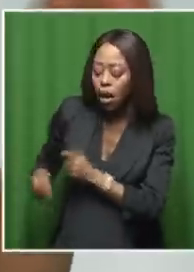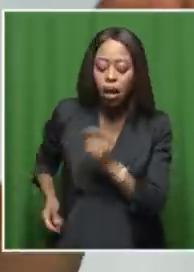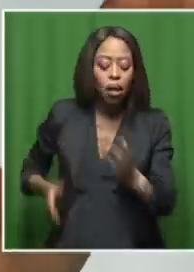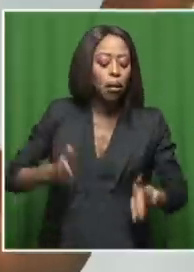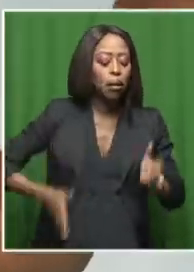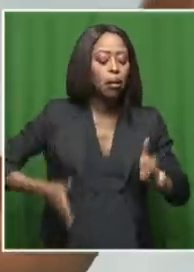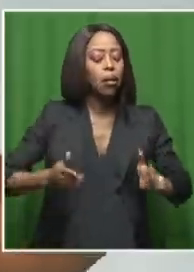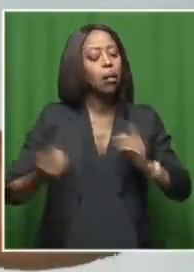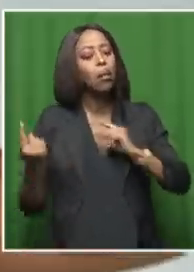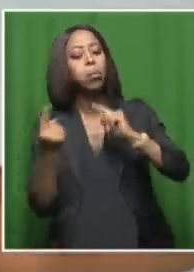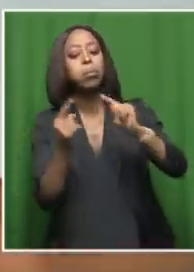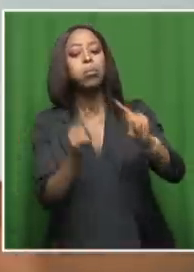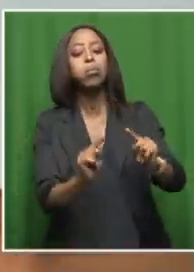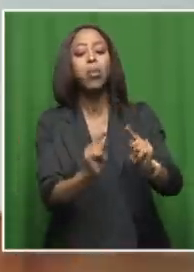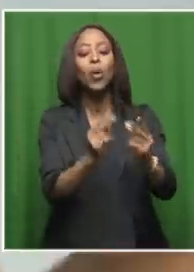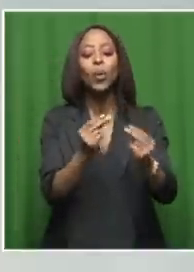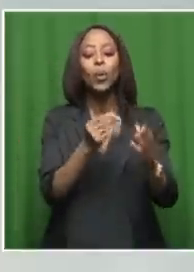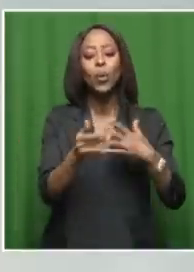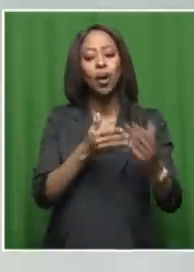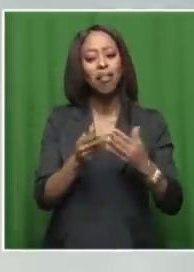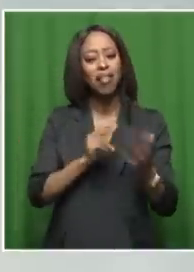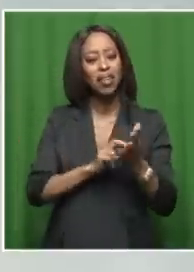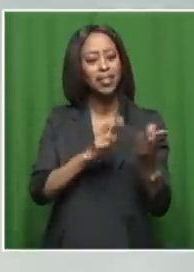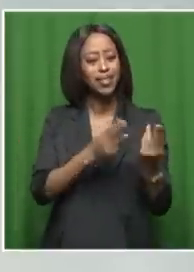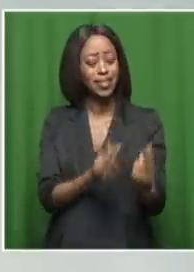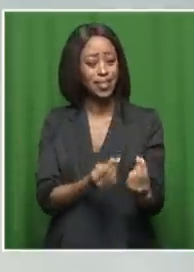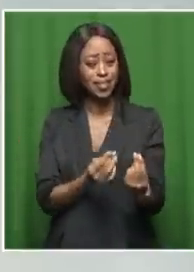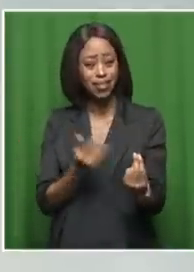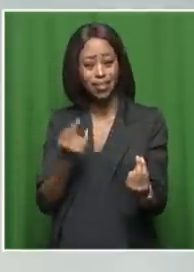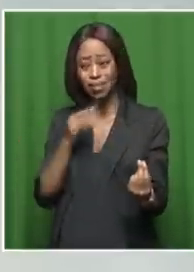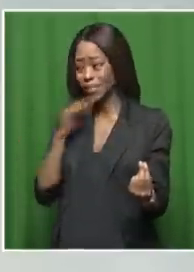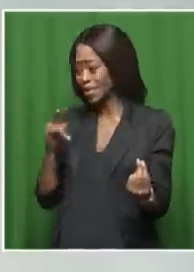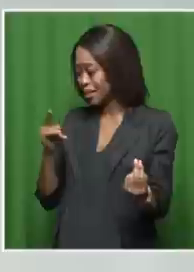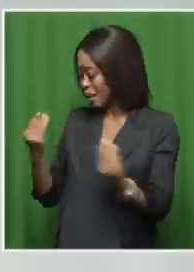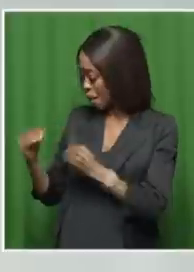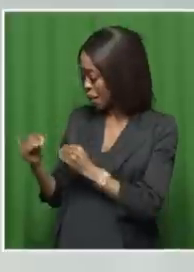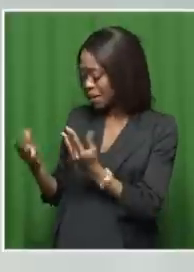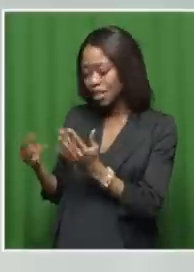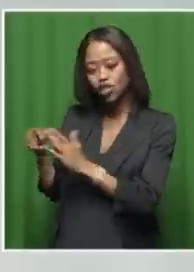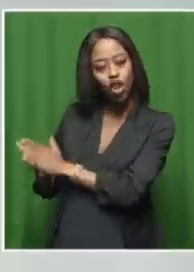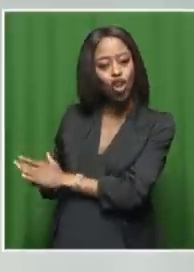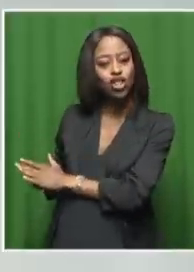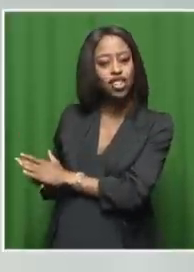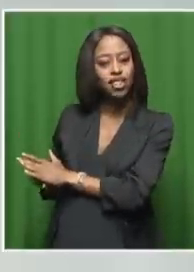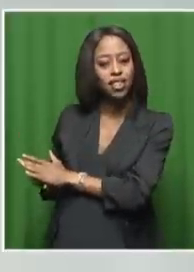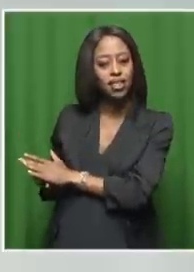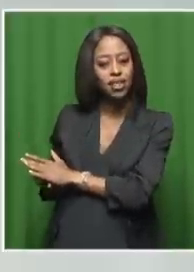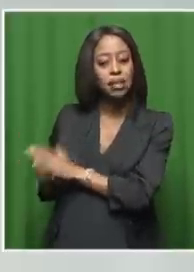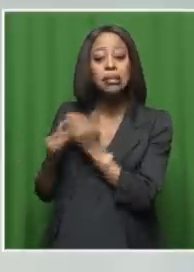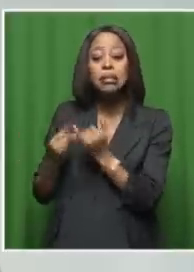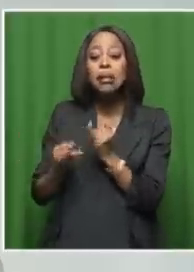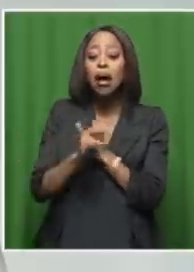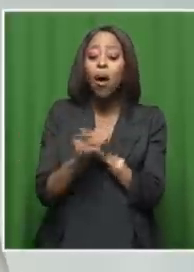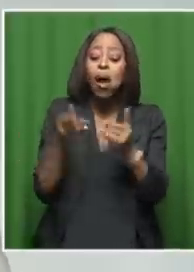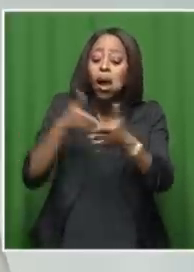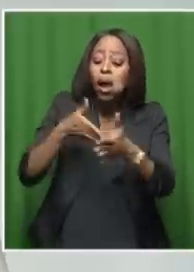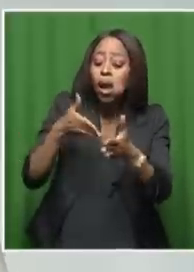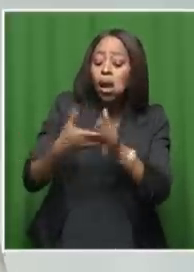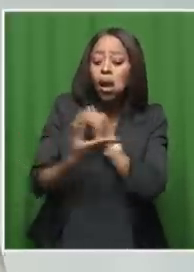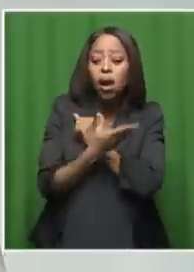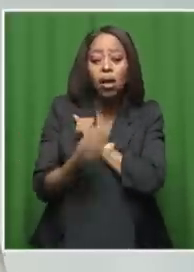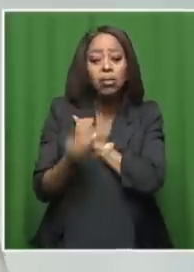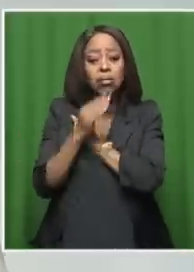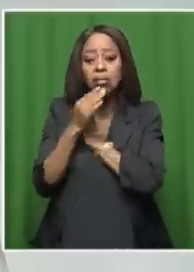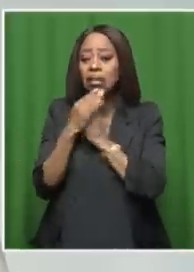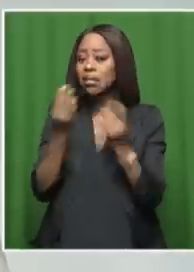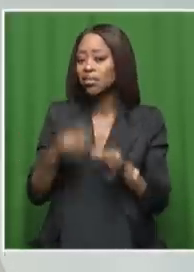to rush and do whatever that they must fill in, they are losing out on money. And with all these red tapes at times, it doesn't